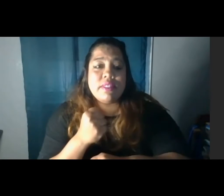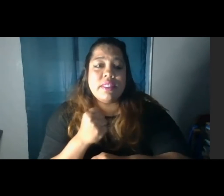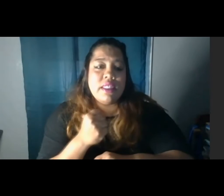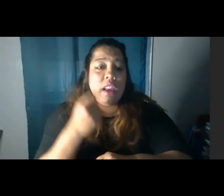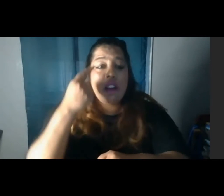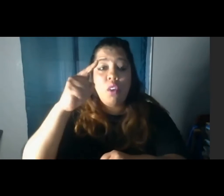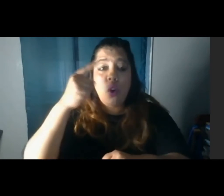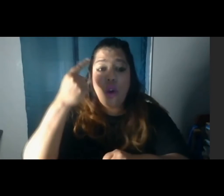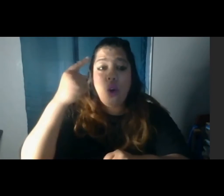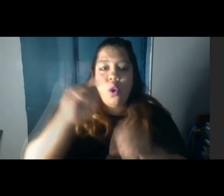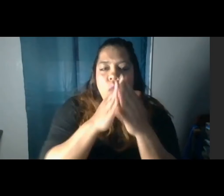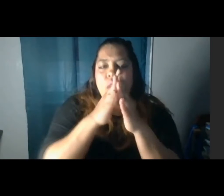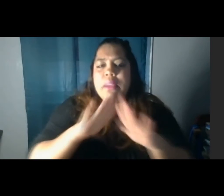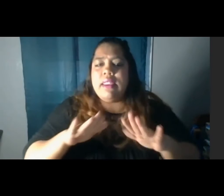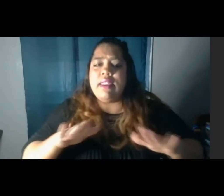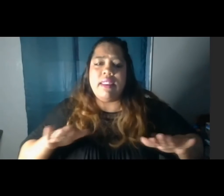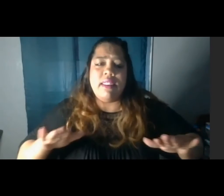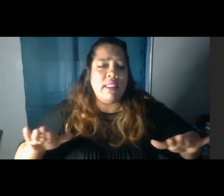these songs of freedom?